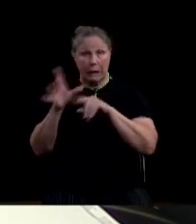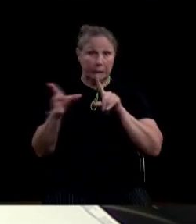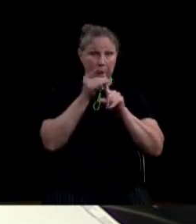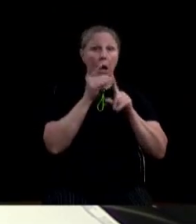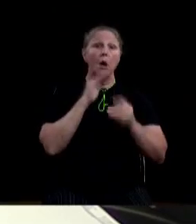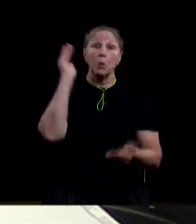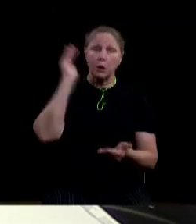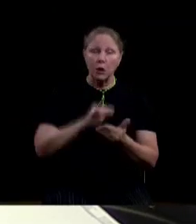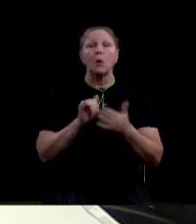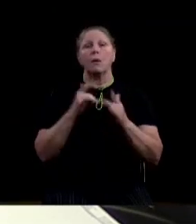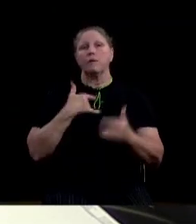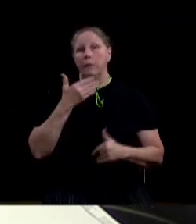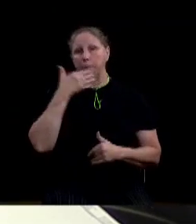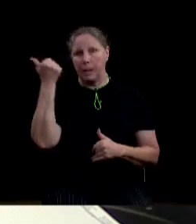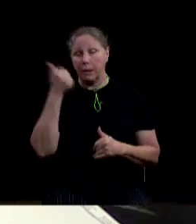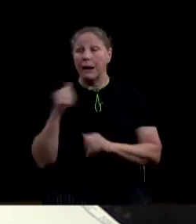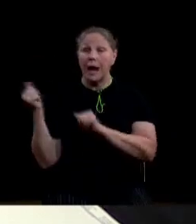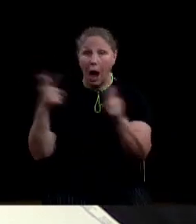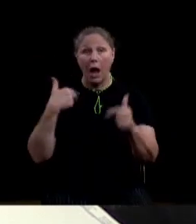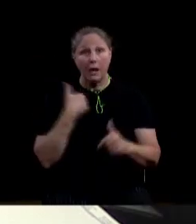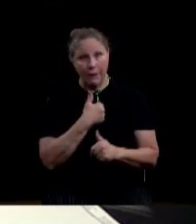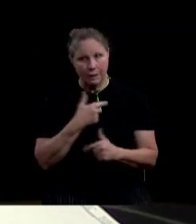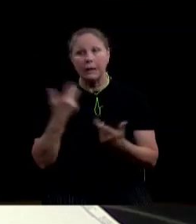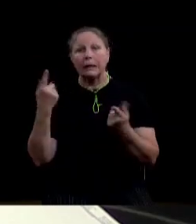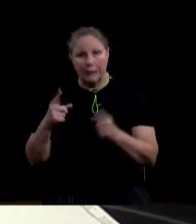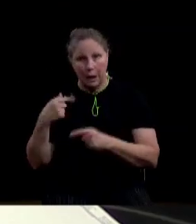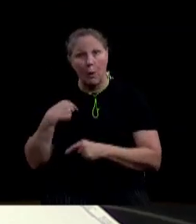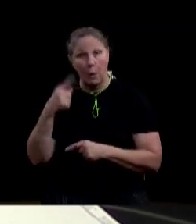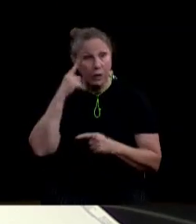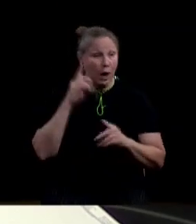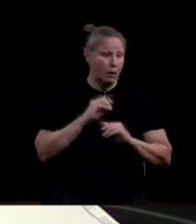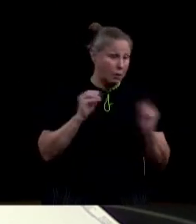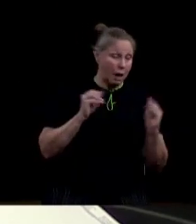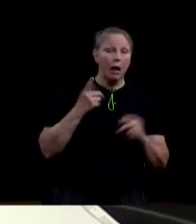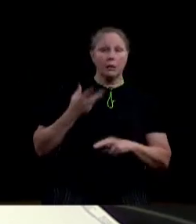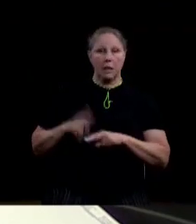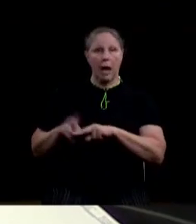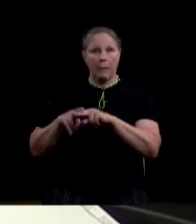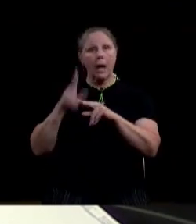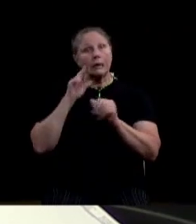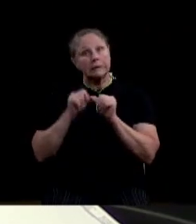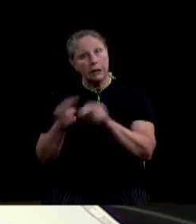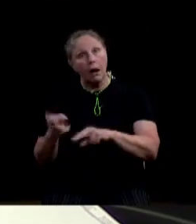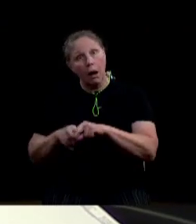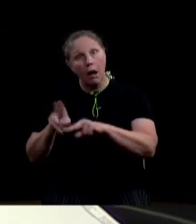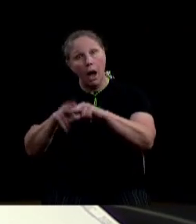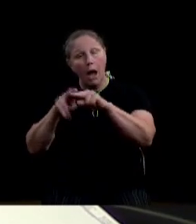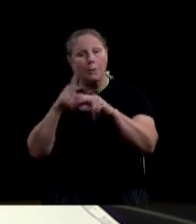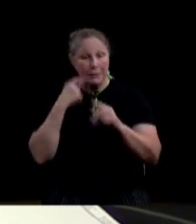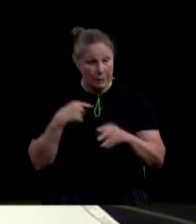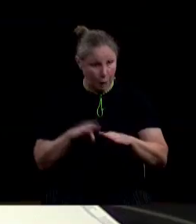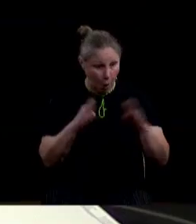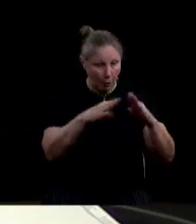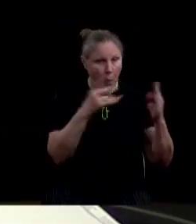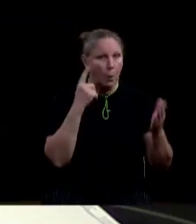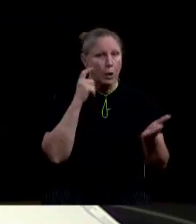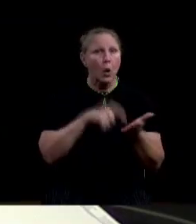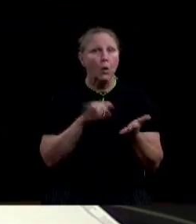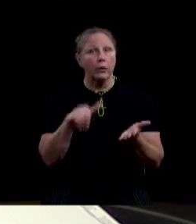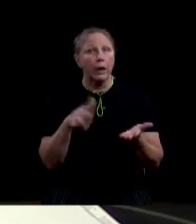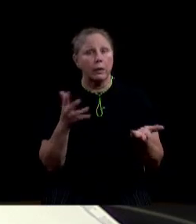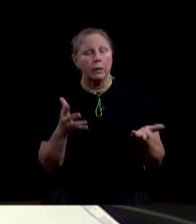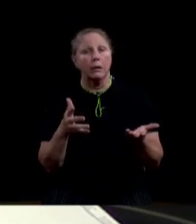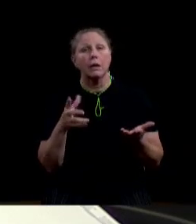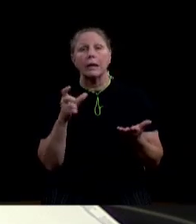rose and continue to rise with the reopening of our city, which was probably a bit too early. No one takes